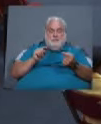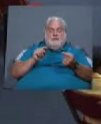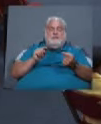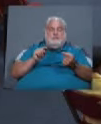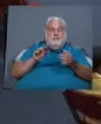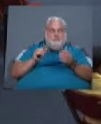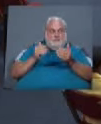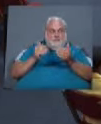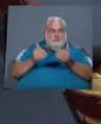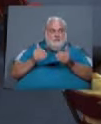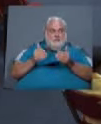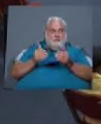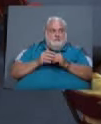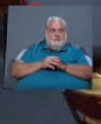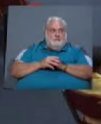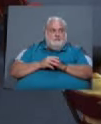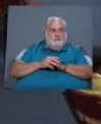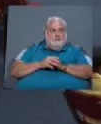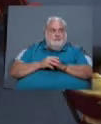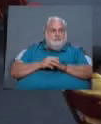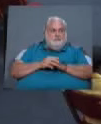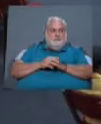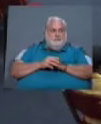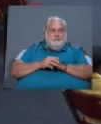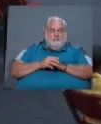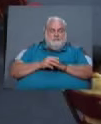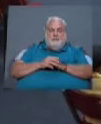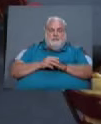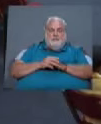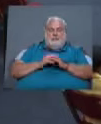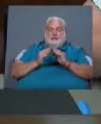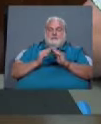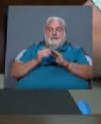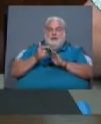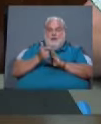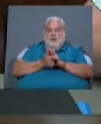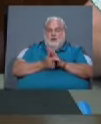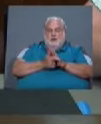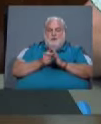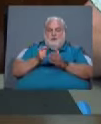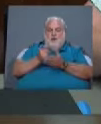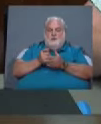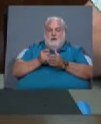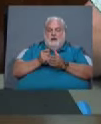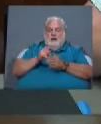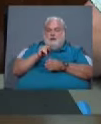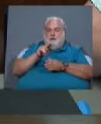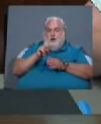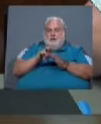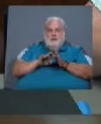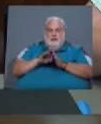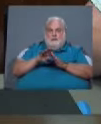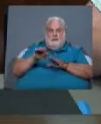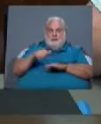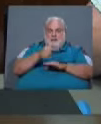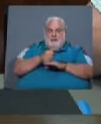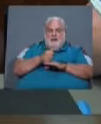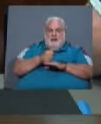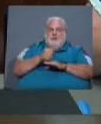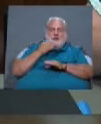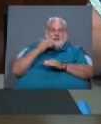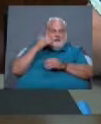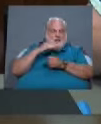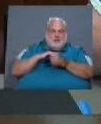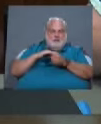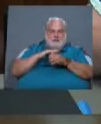Opposed? The motion passes. Madam Clerk? An ordinance to approve a planned zoning development and establish a planned